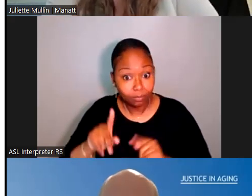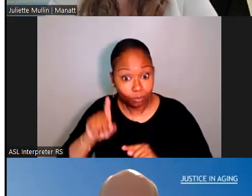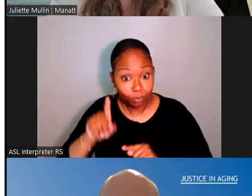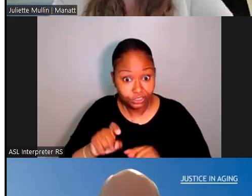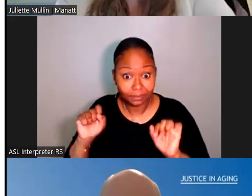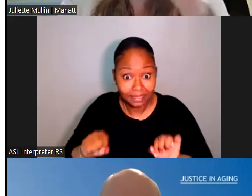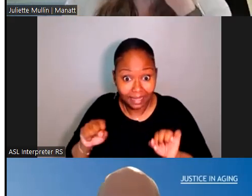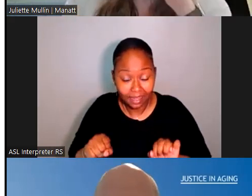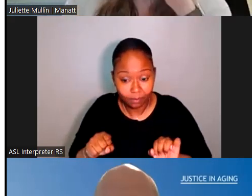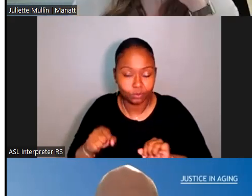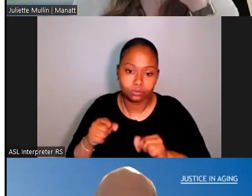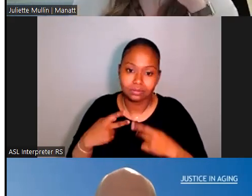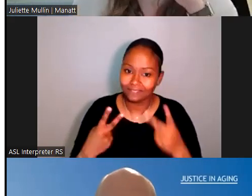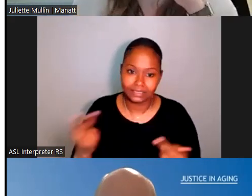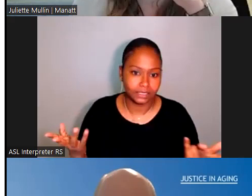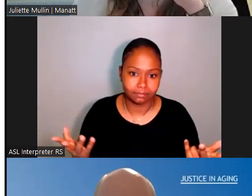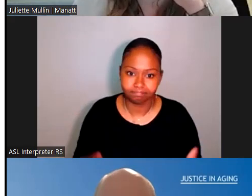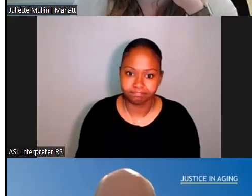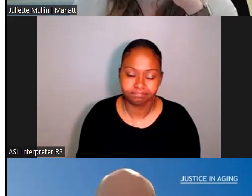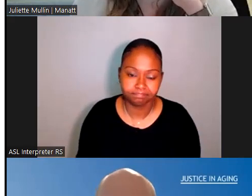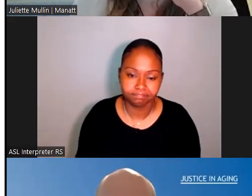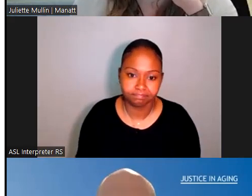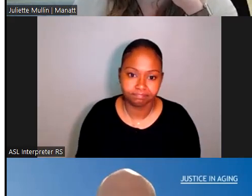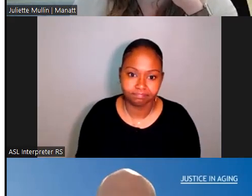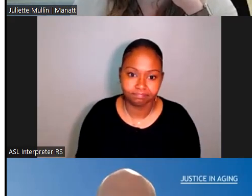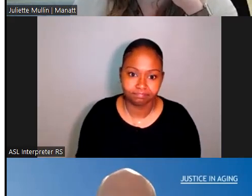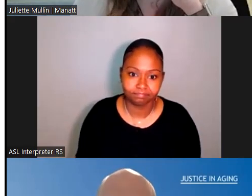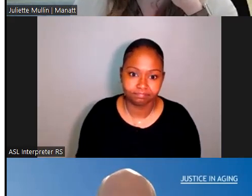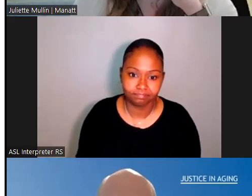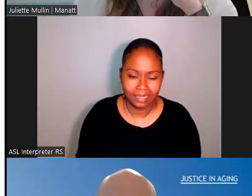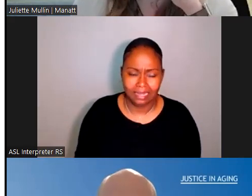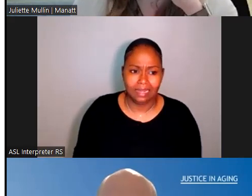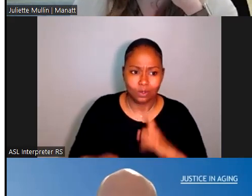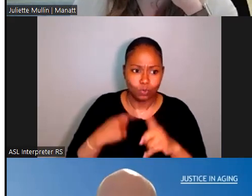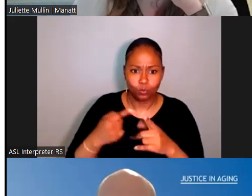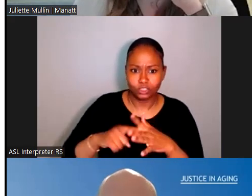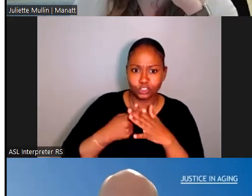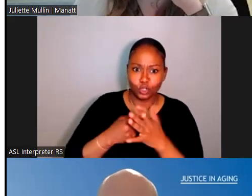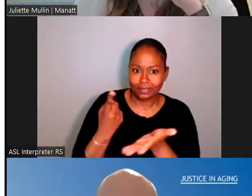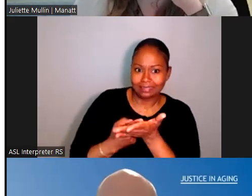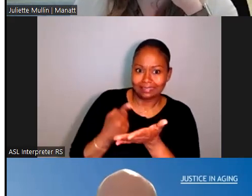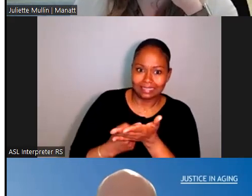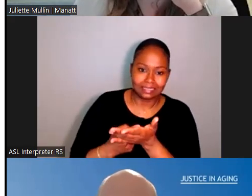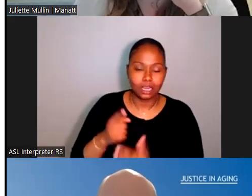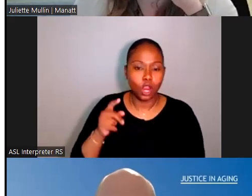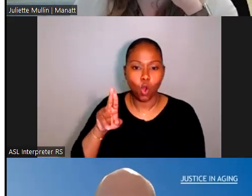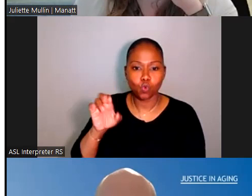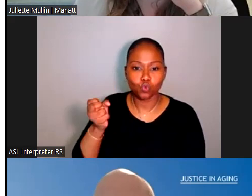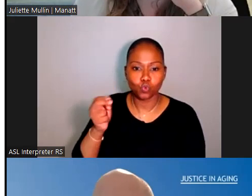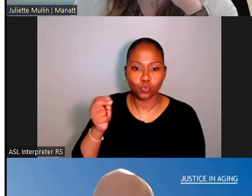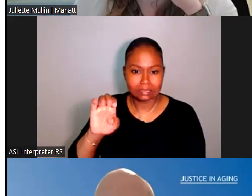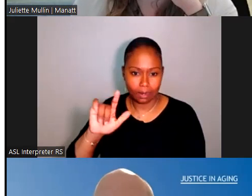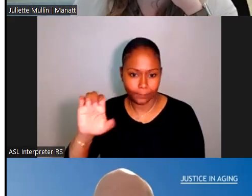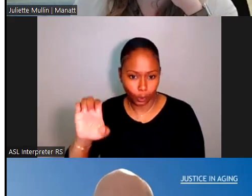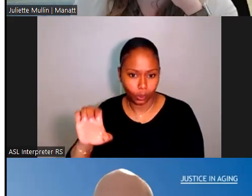to visit. And to the extent that we start talking about reasonable and resident centered and based on